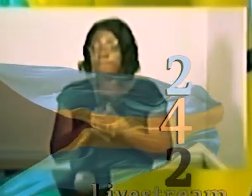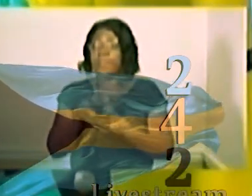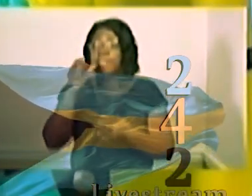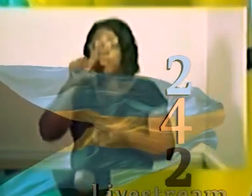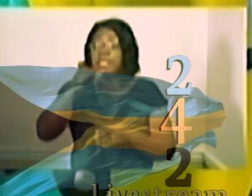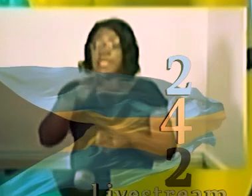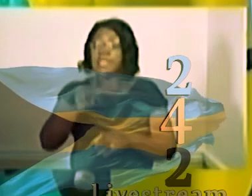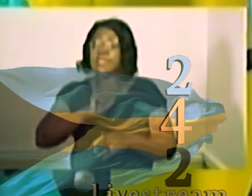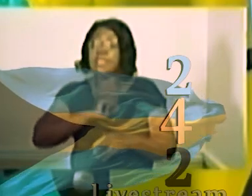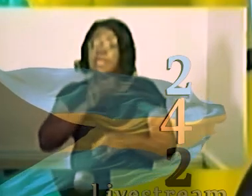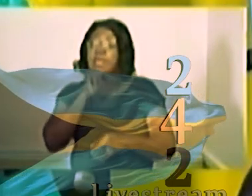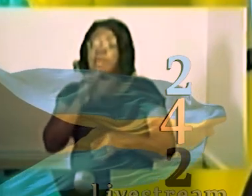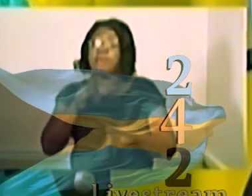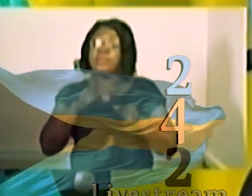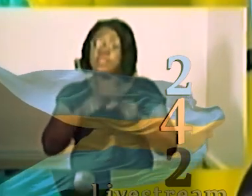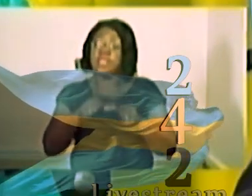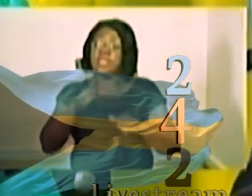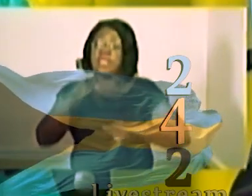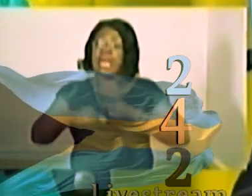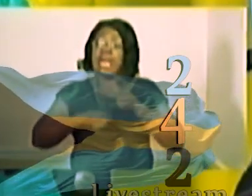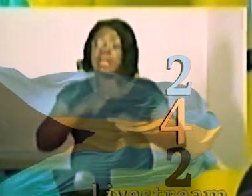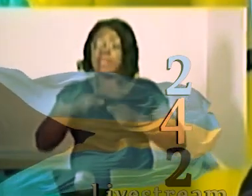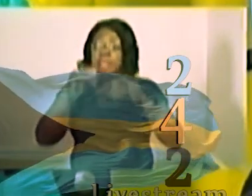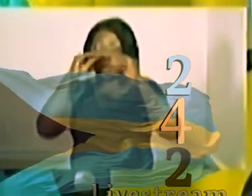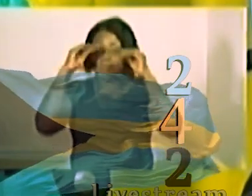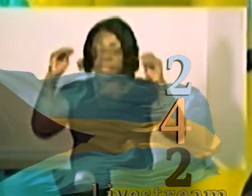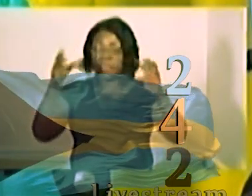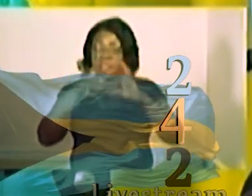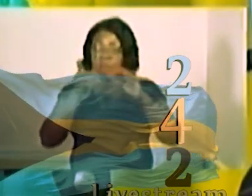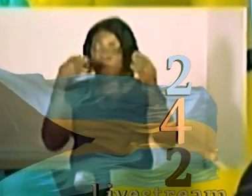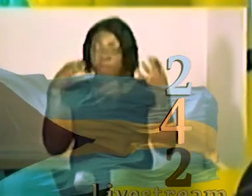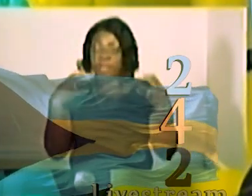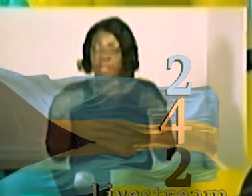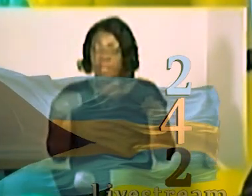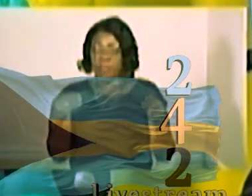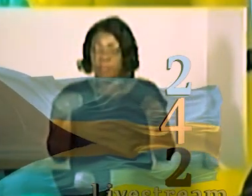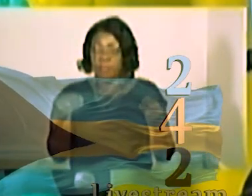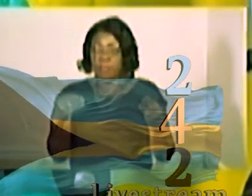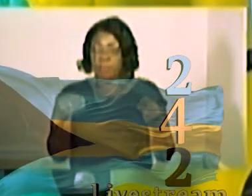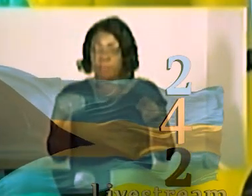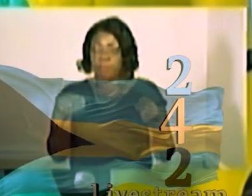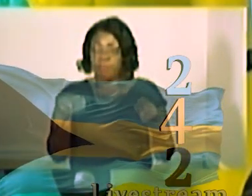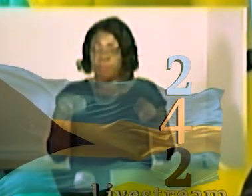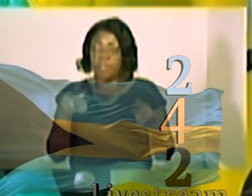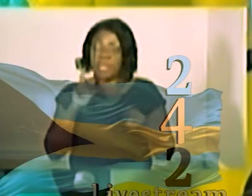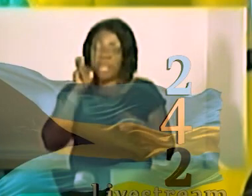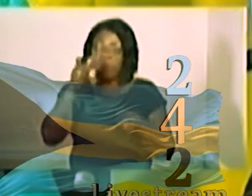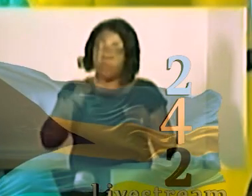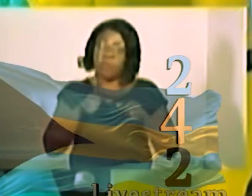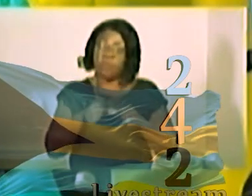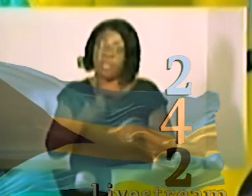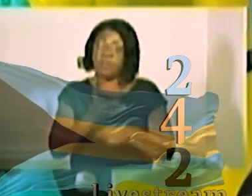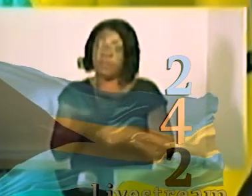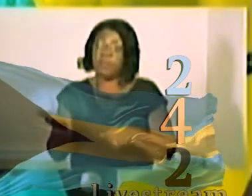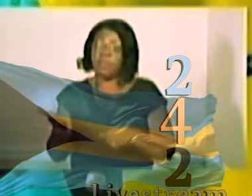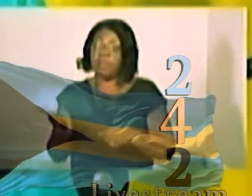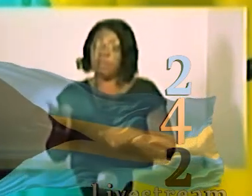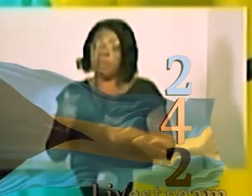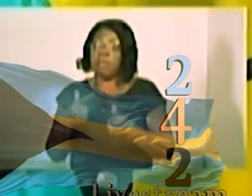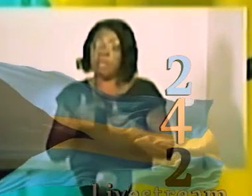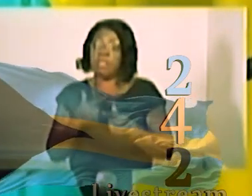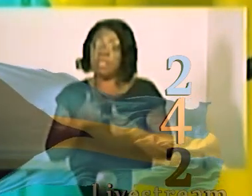Yes, I am still the acting Minister of Health, and I would remain there at least